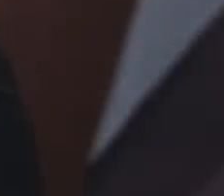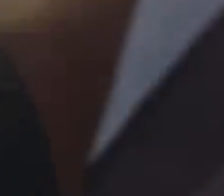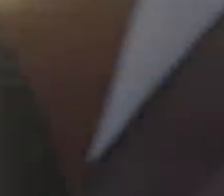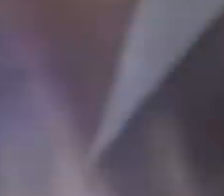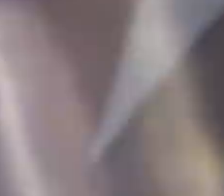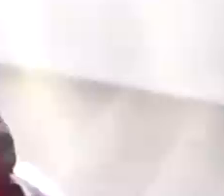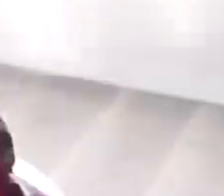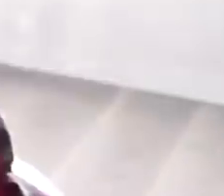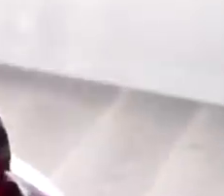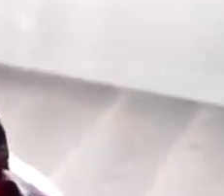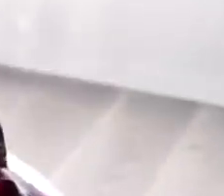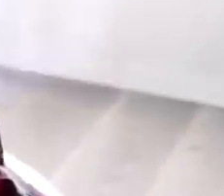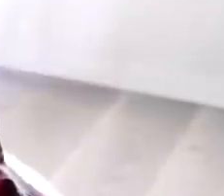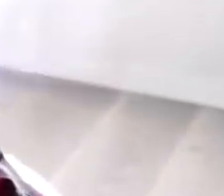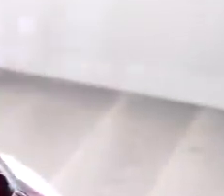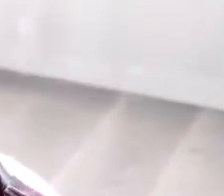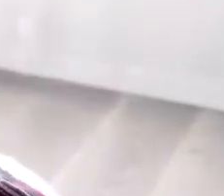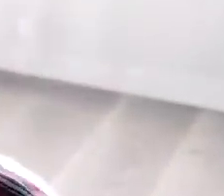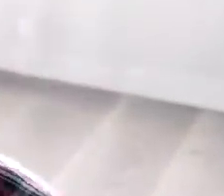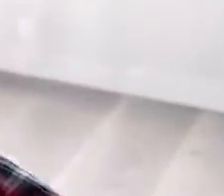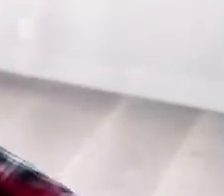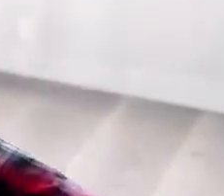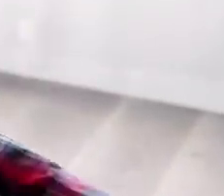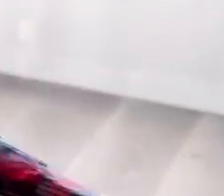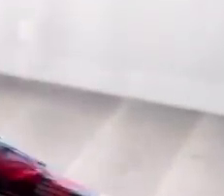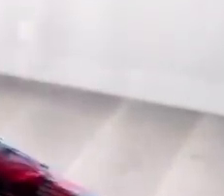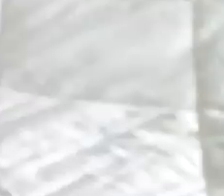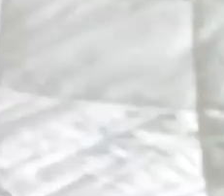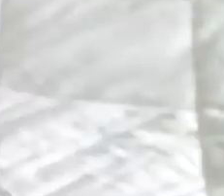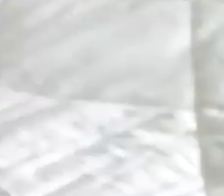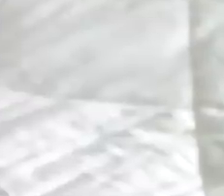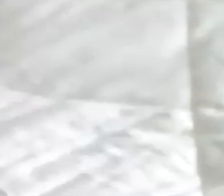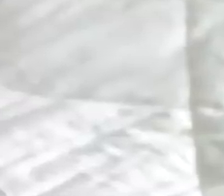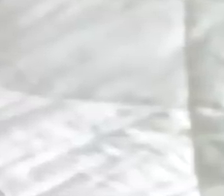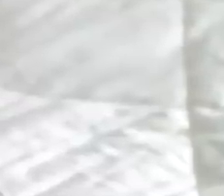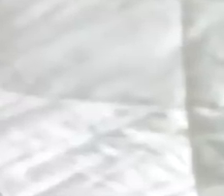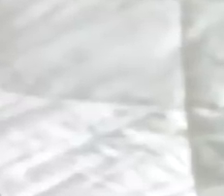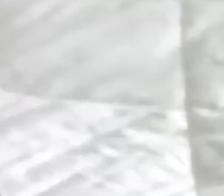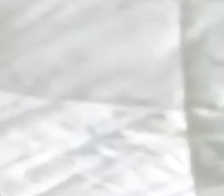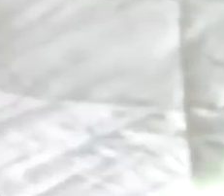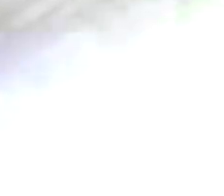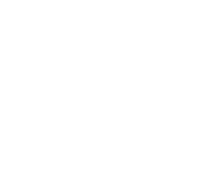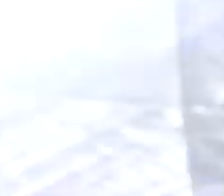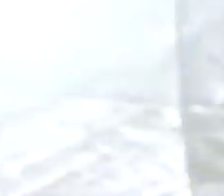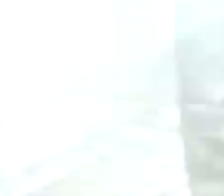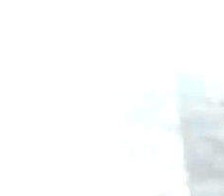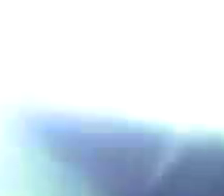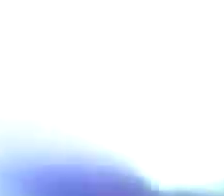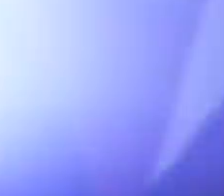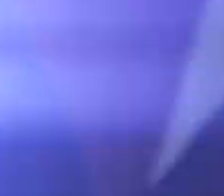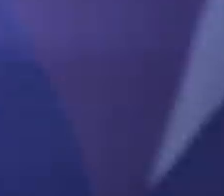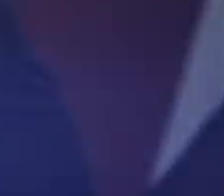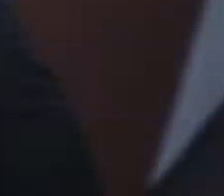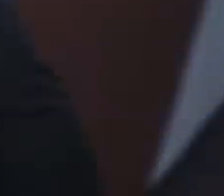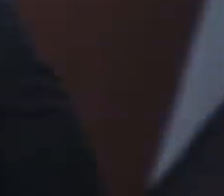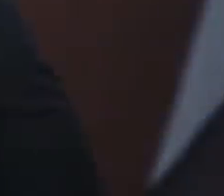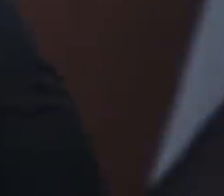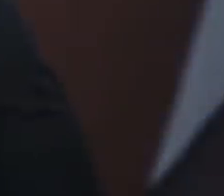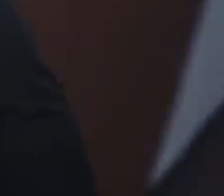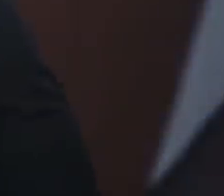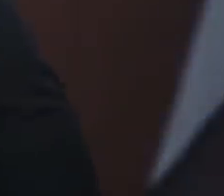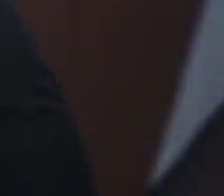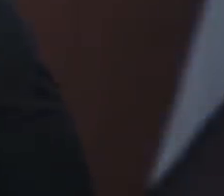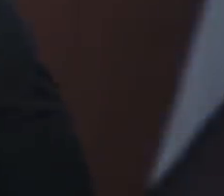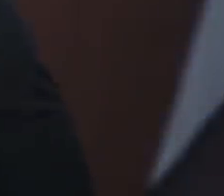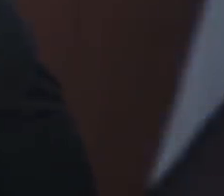The holidays are upon us, and while we know that some people are excited about them, there are others who are not. So will you join us on December 13th